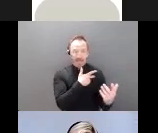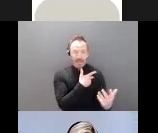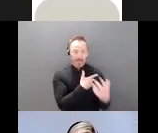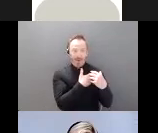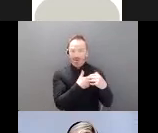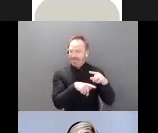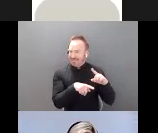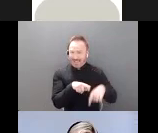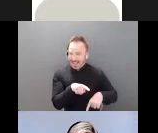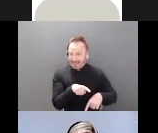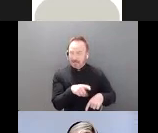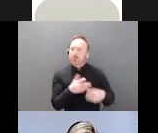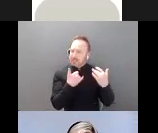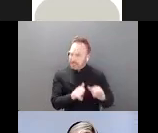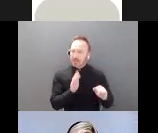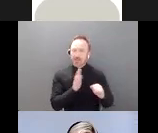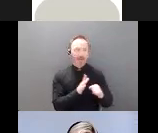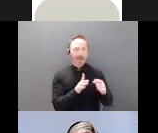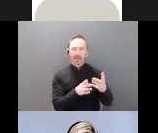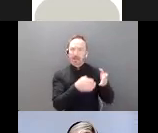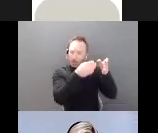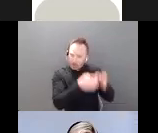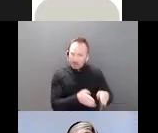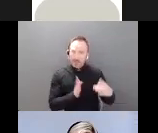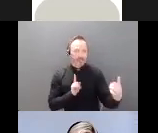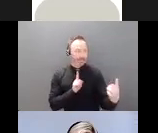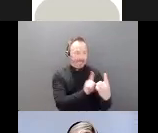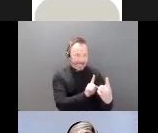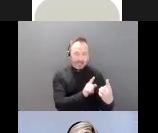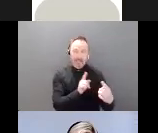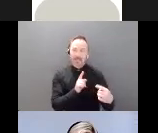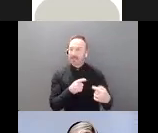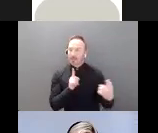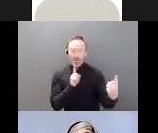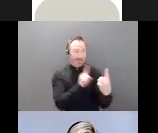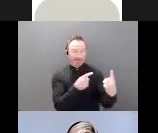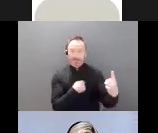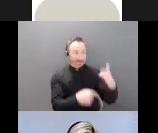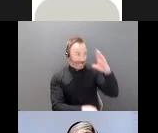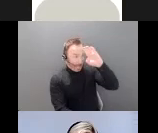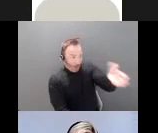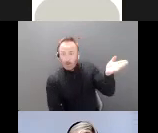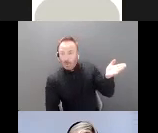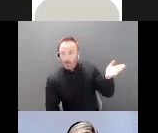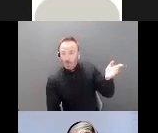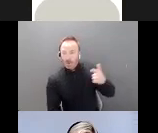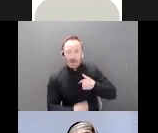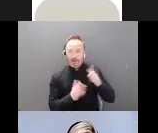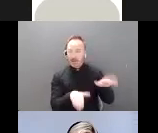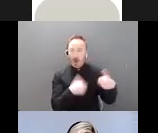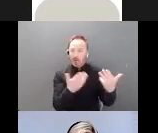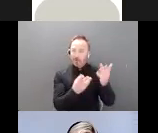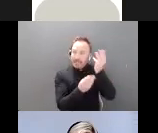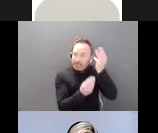meet that person. We always say, we'll meet and just say hello and offer just information to them and a smile